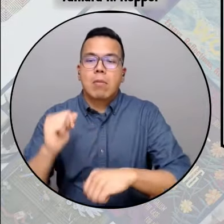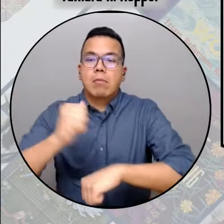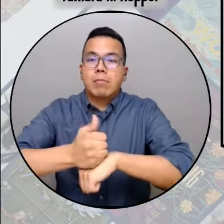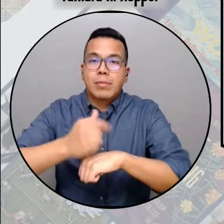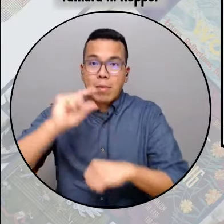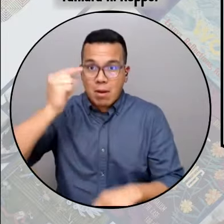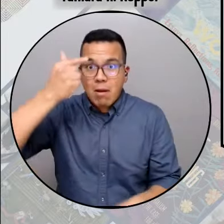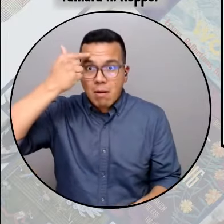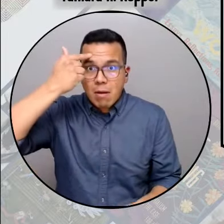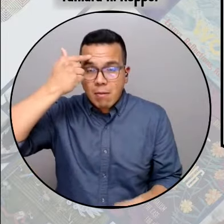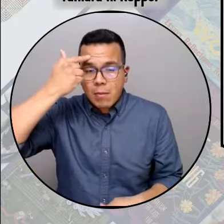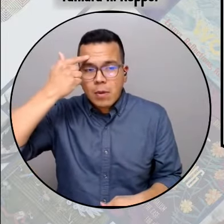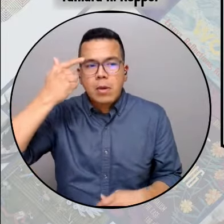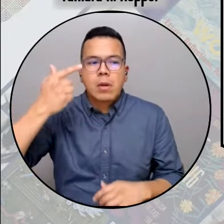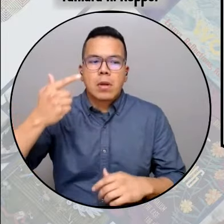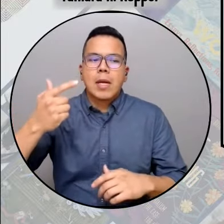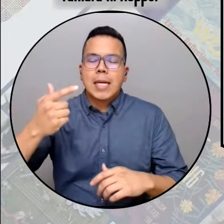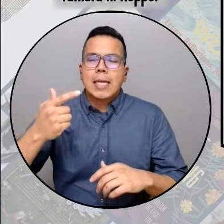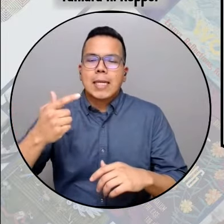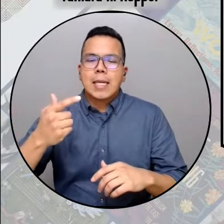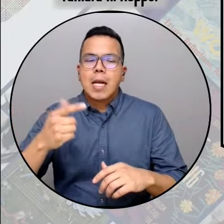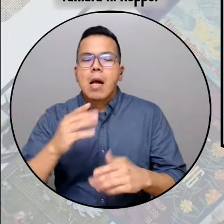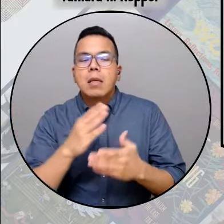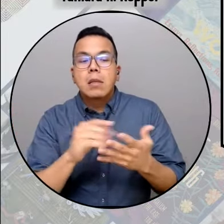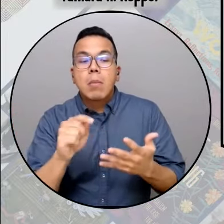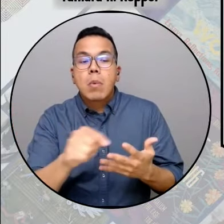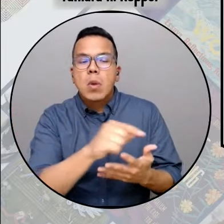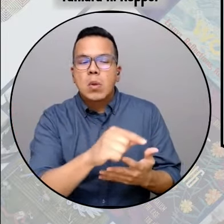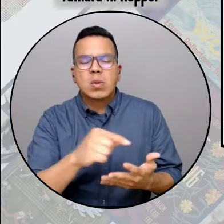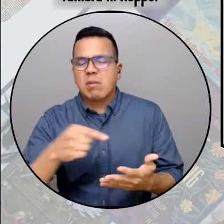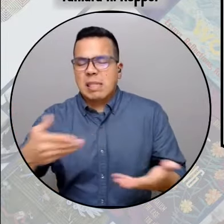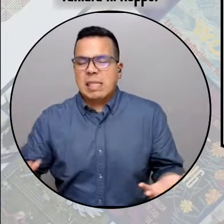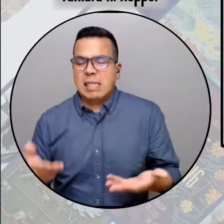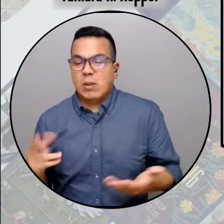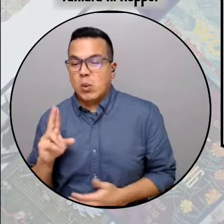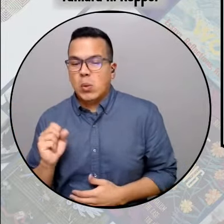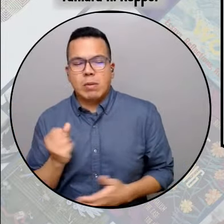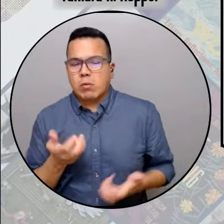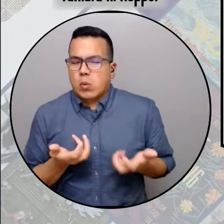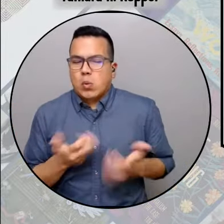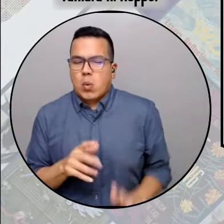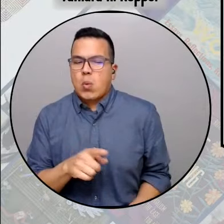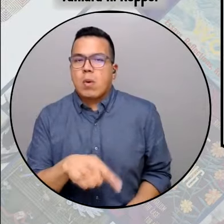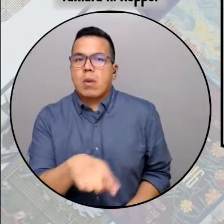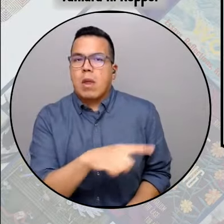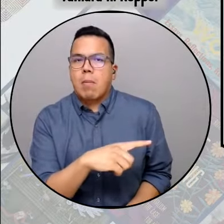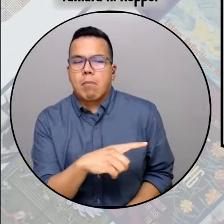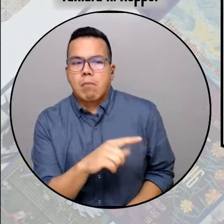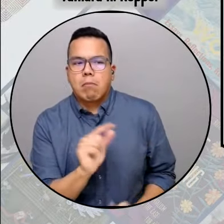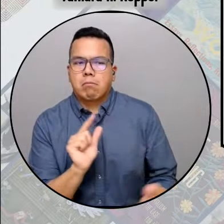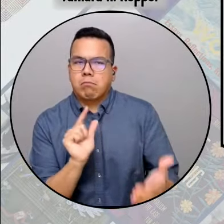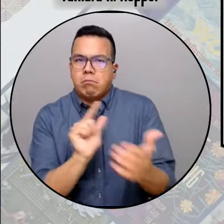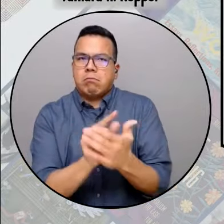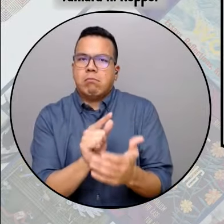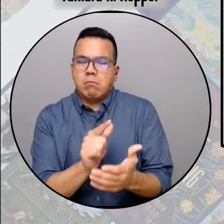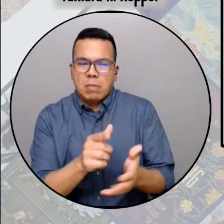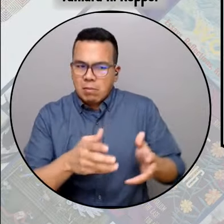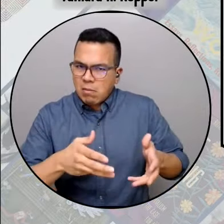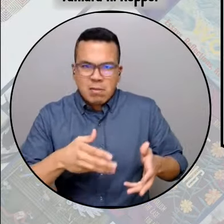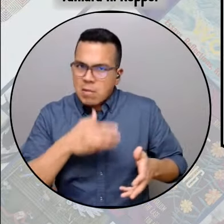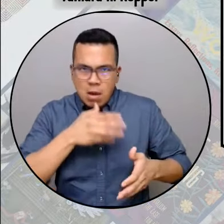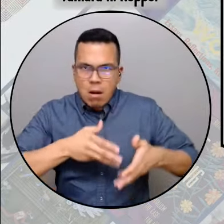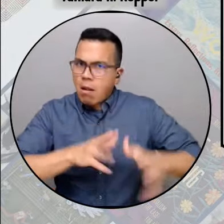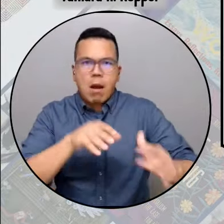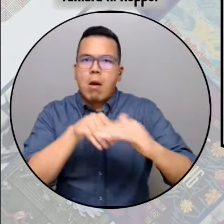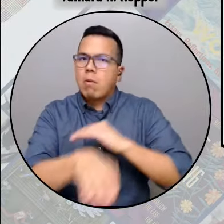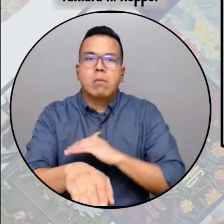federal immigration policy of immigrants we don't want, those who are seen kind of as undesirable and that we don't want to admit to this country. So